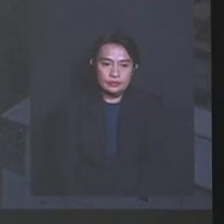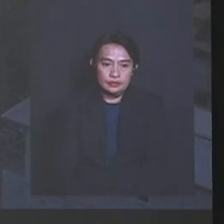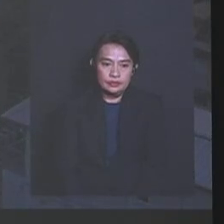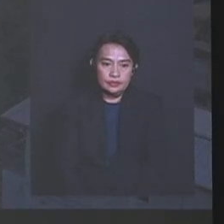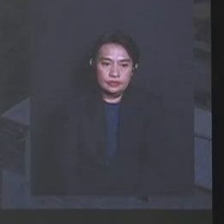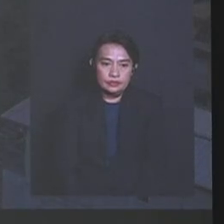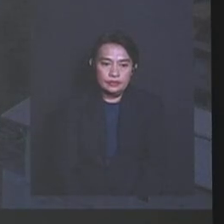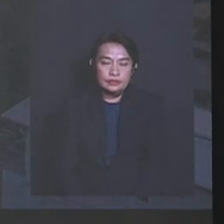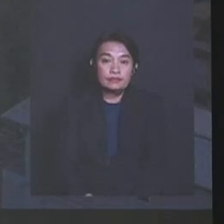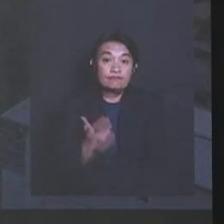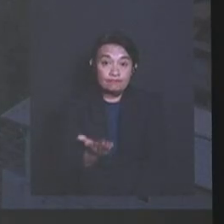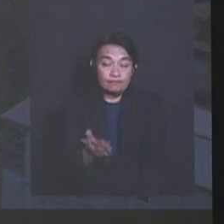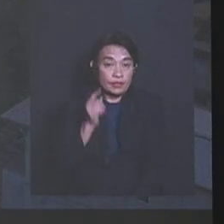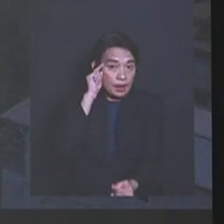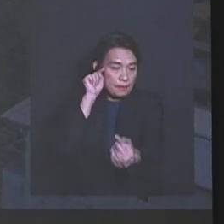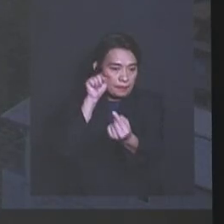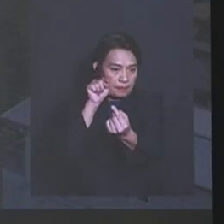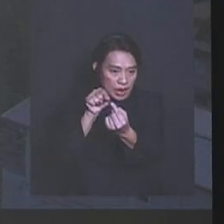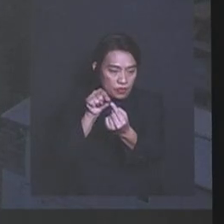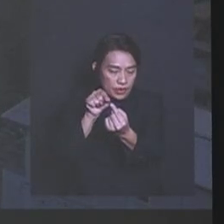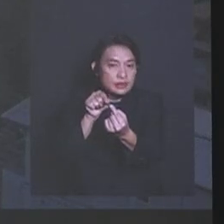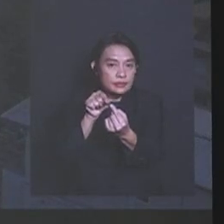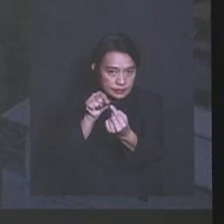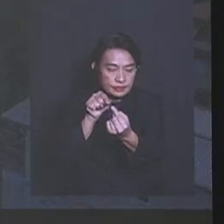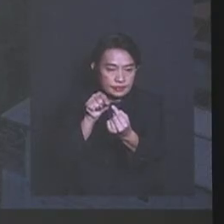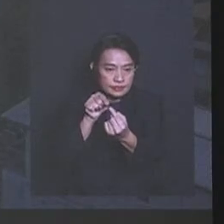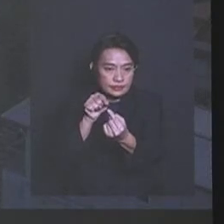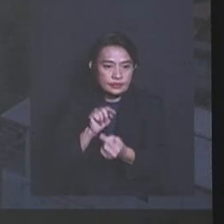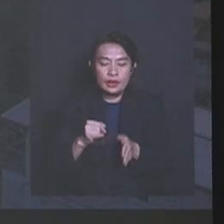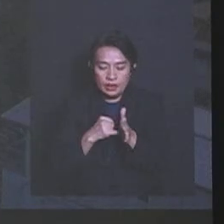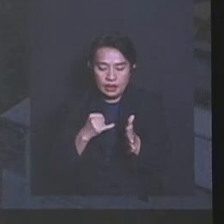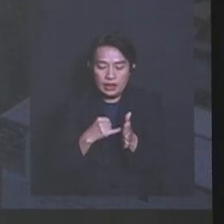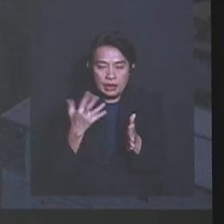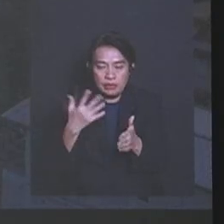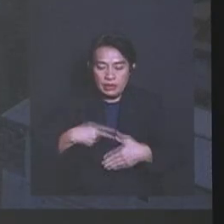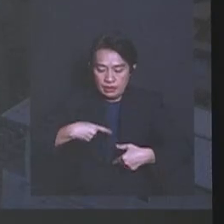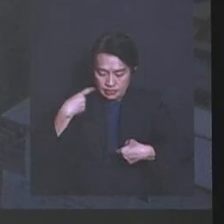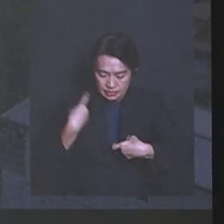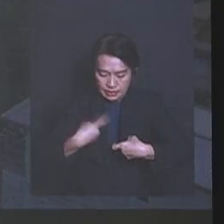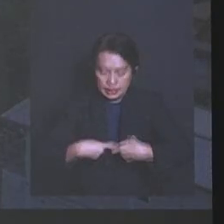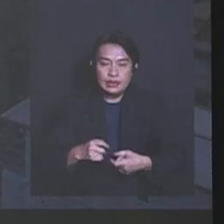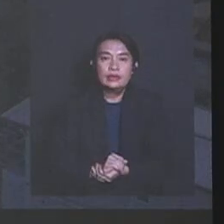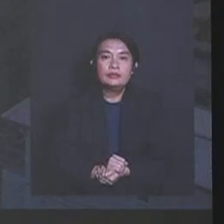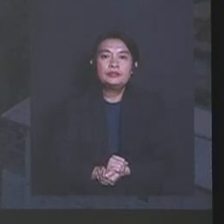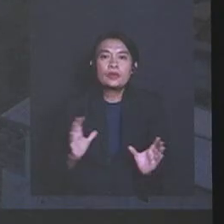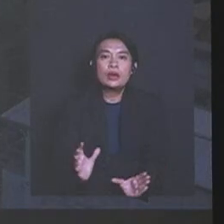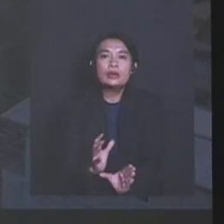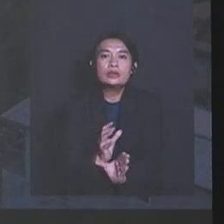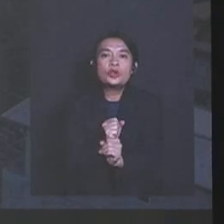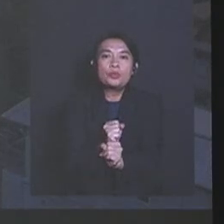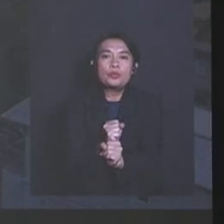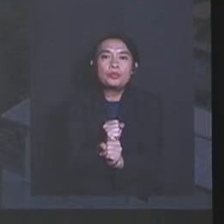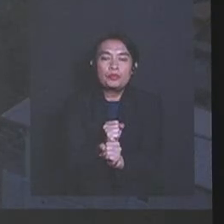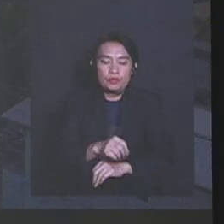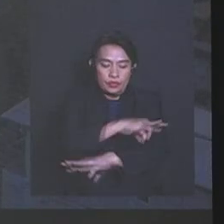it's not easy. So to summarize, there are 3 things about design for better Bangkok, and I believe we design